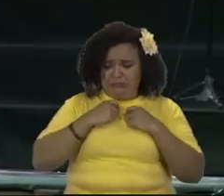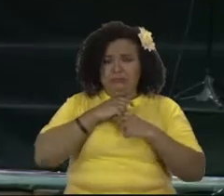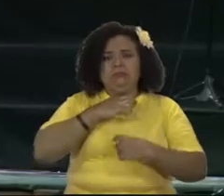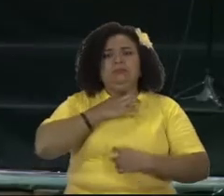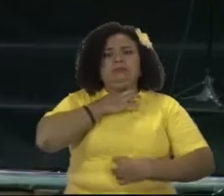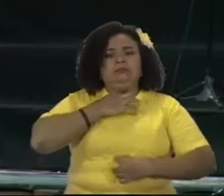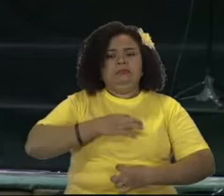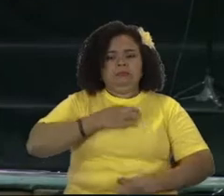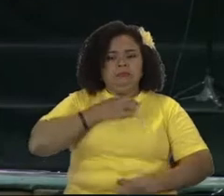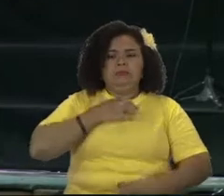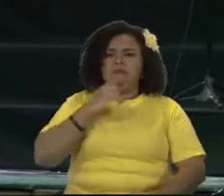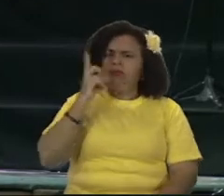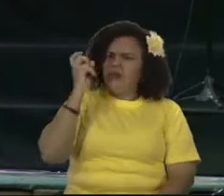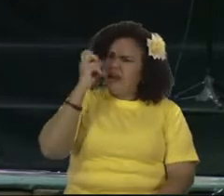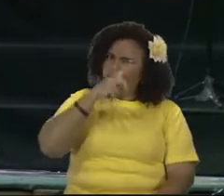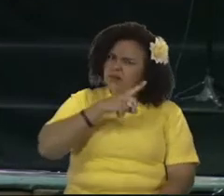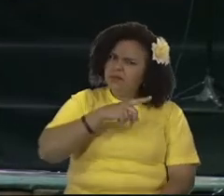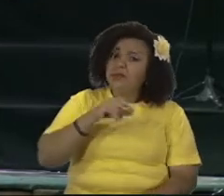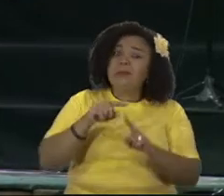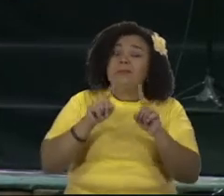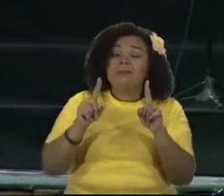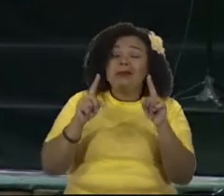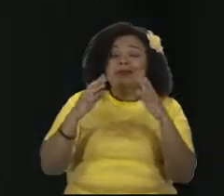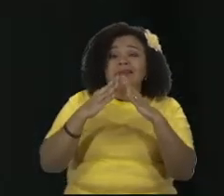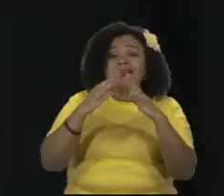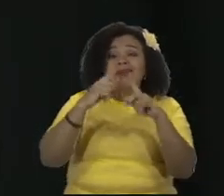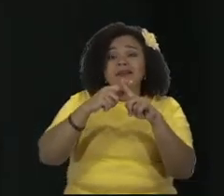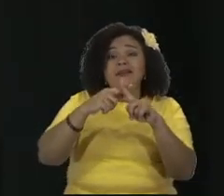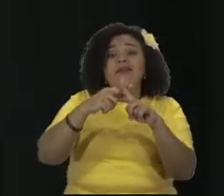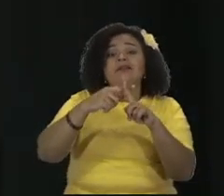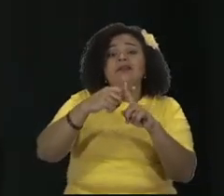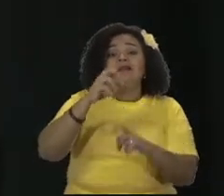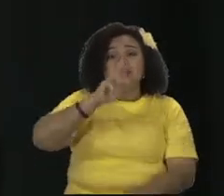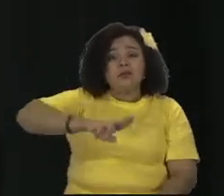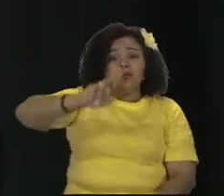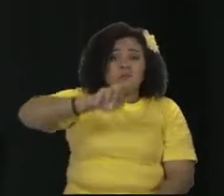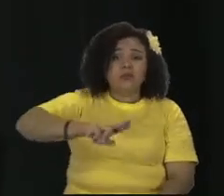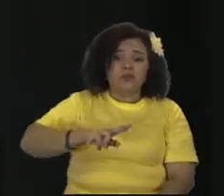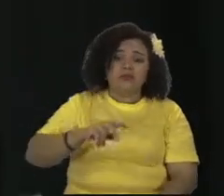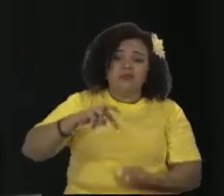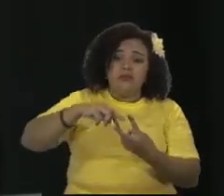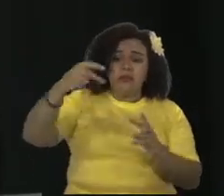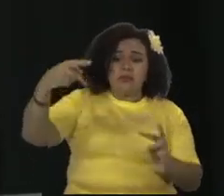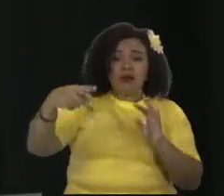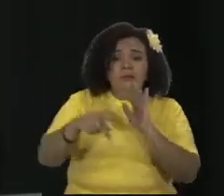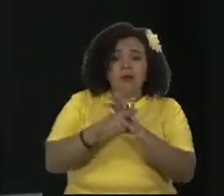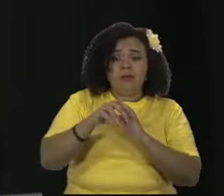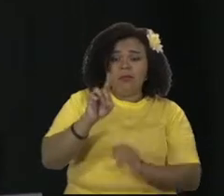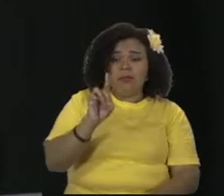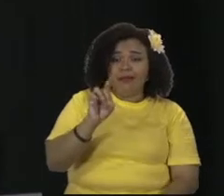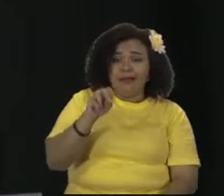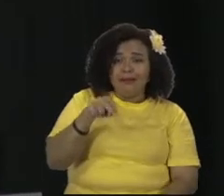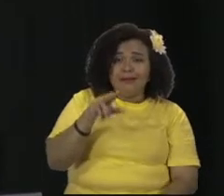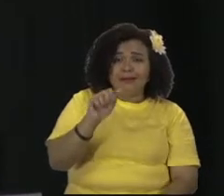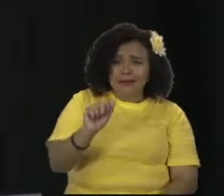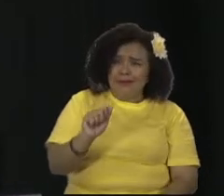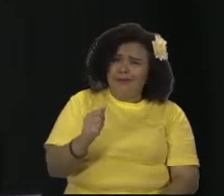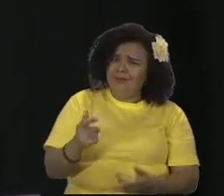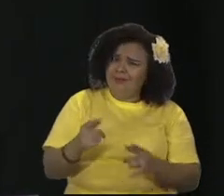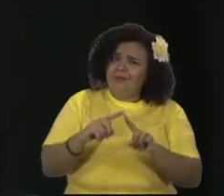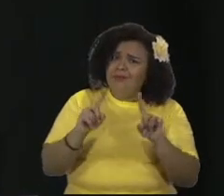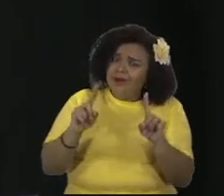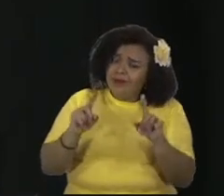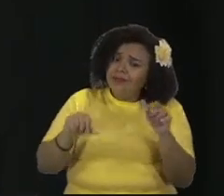a suit. And there is some church to this day that there is something important in our